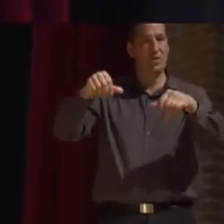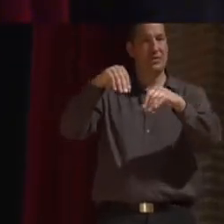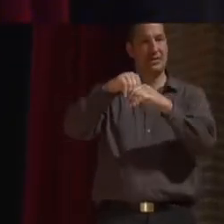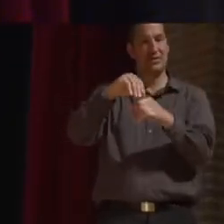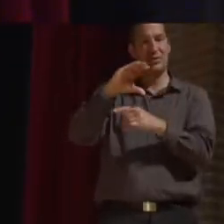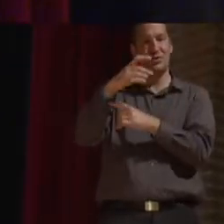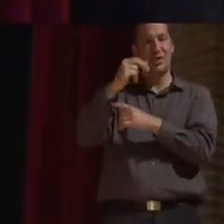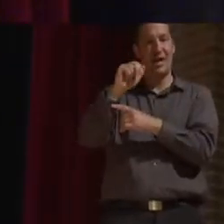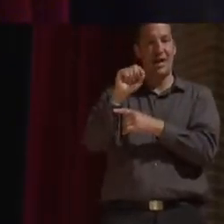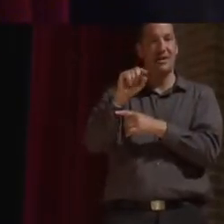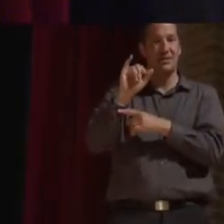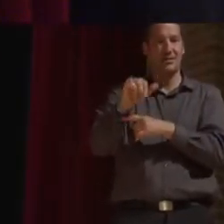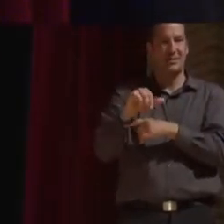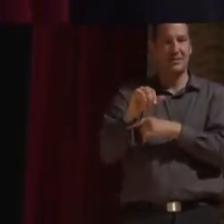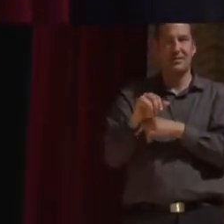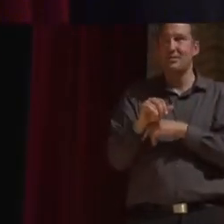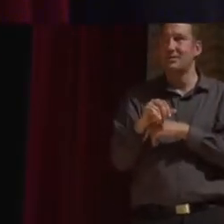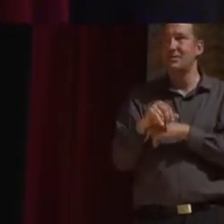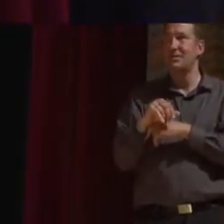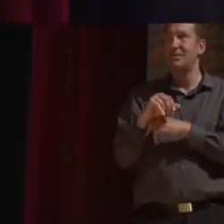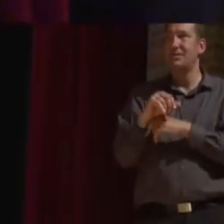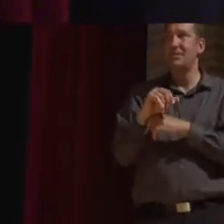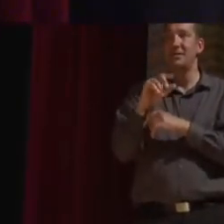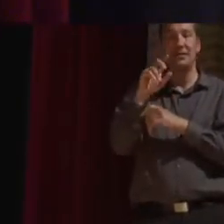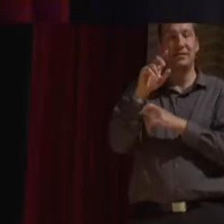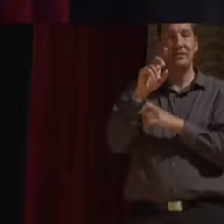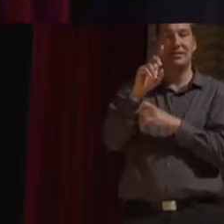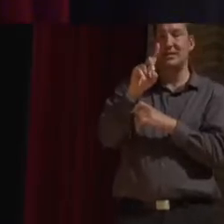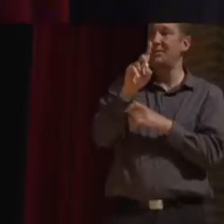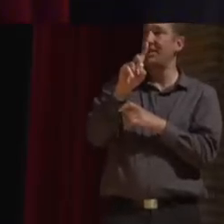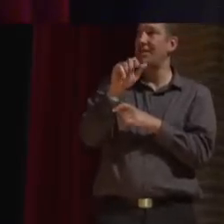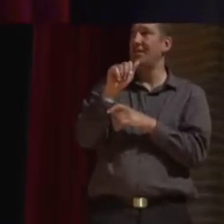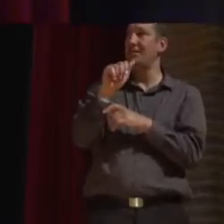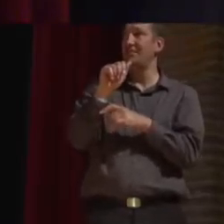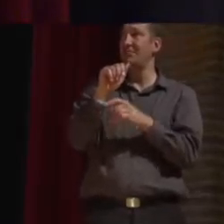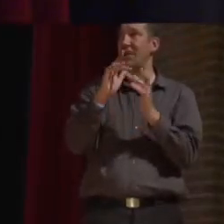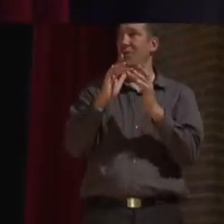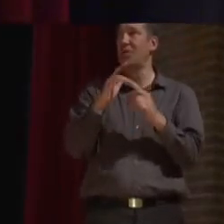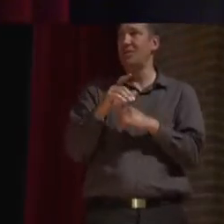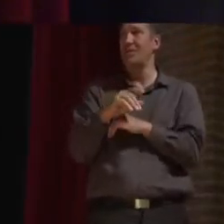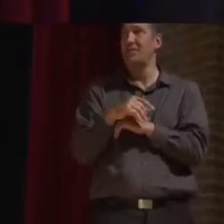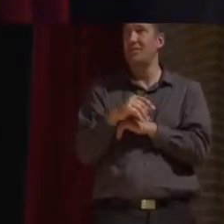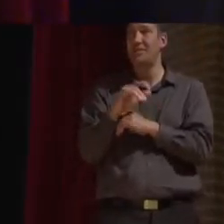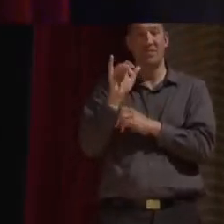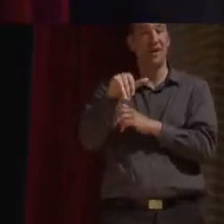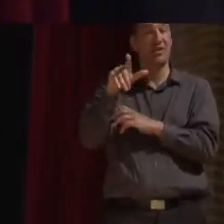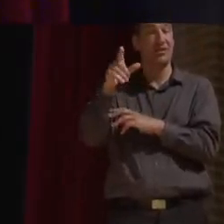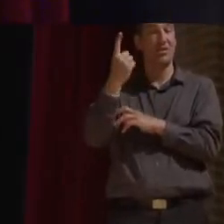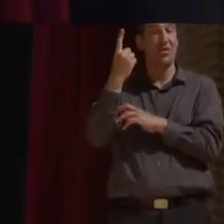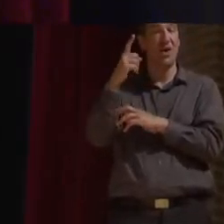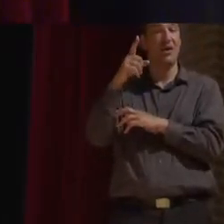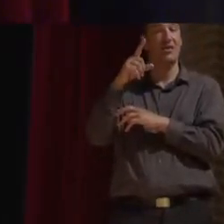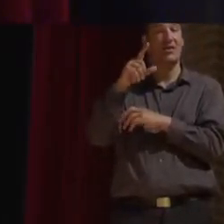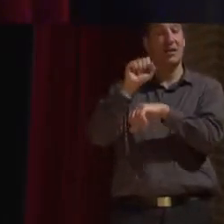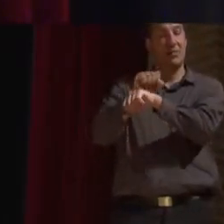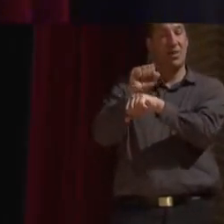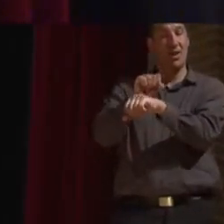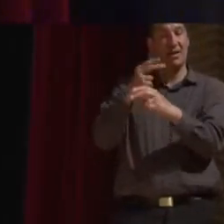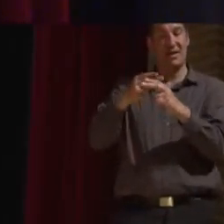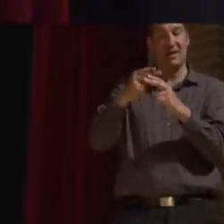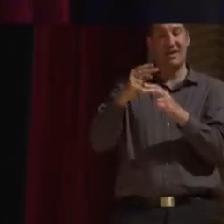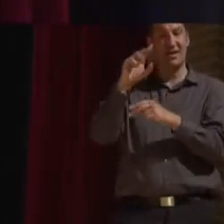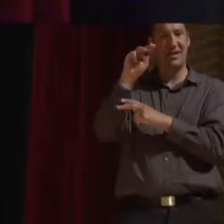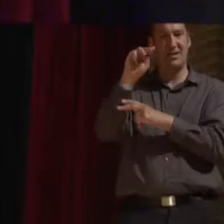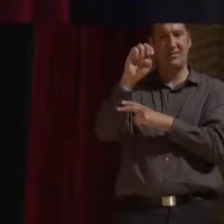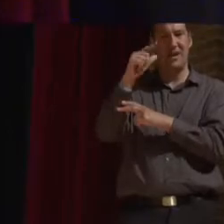the Disability Network, I'm going to read from their program. They shared this with me. One of their employees by the name of Megan. They actually have